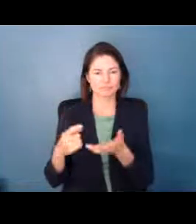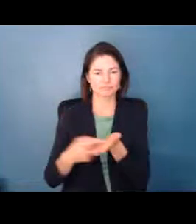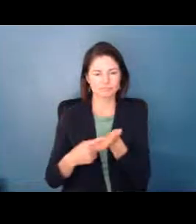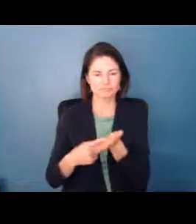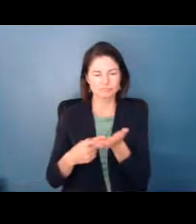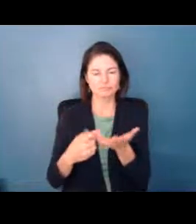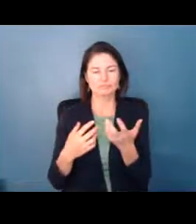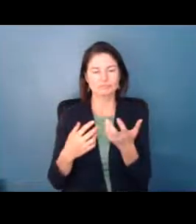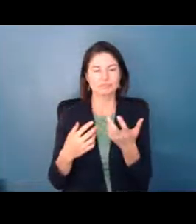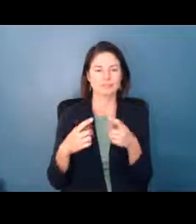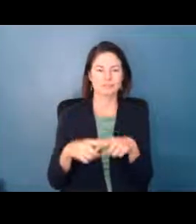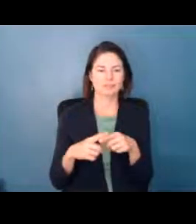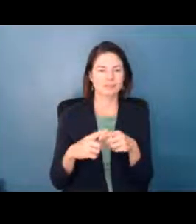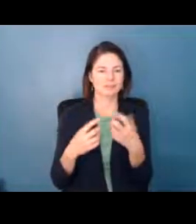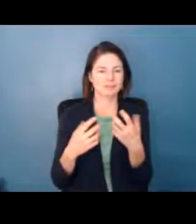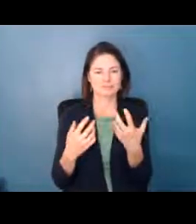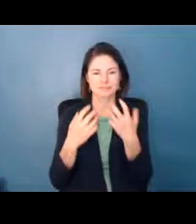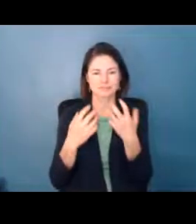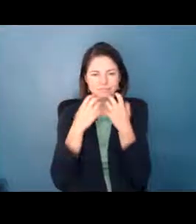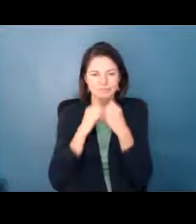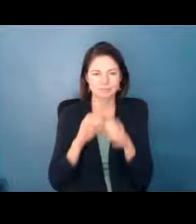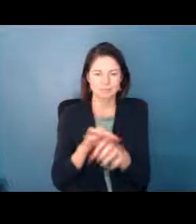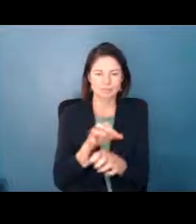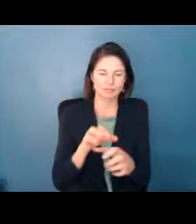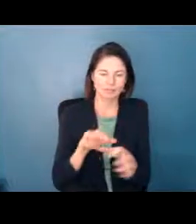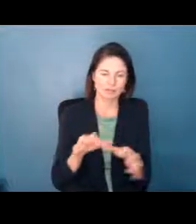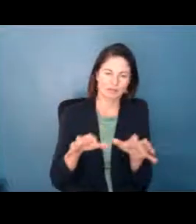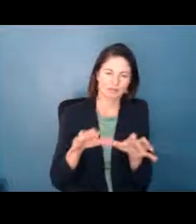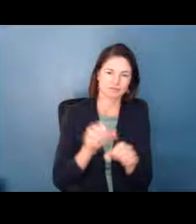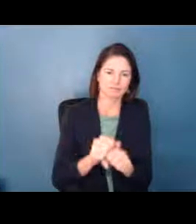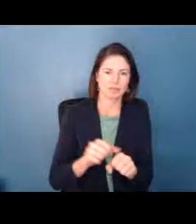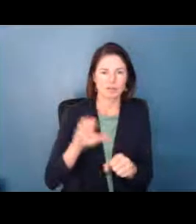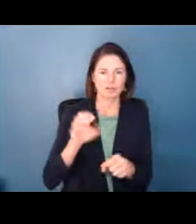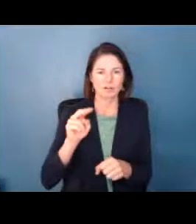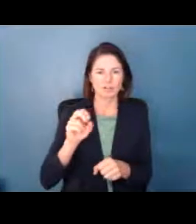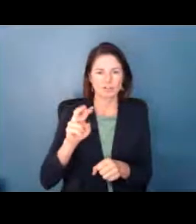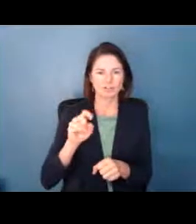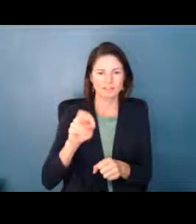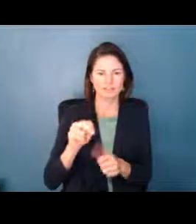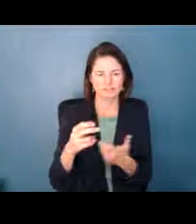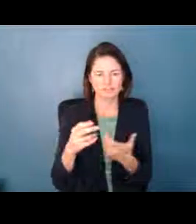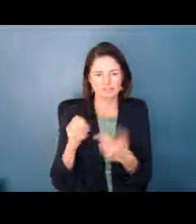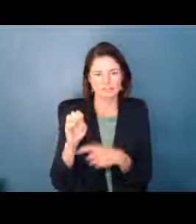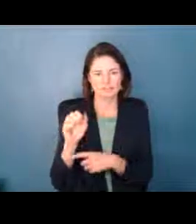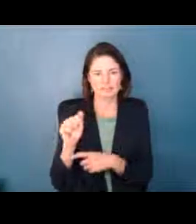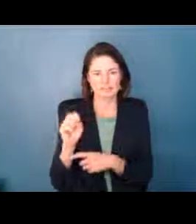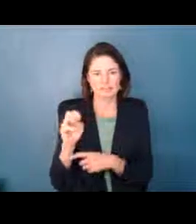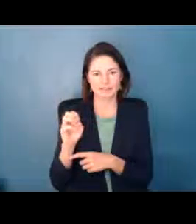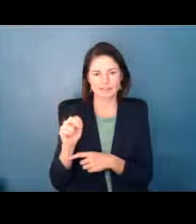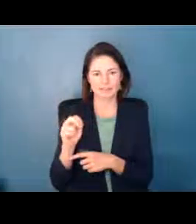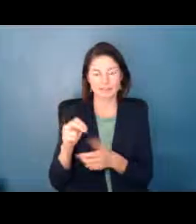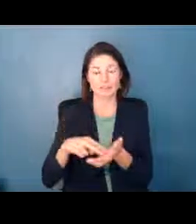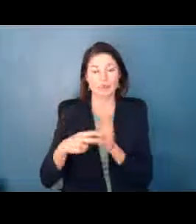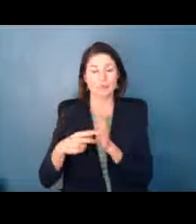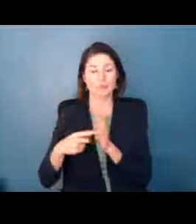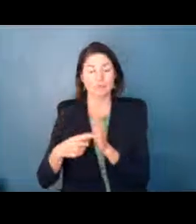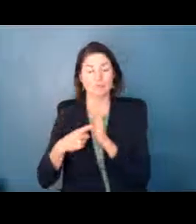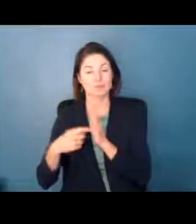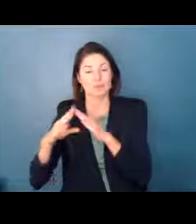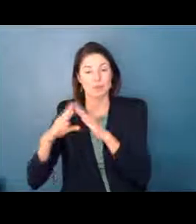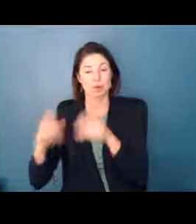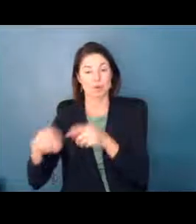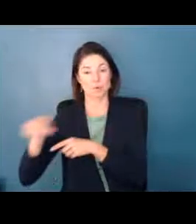conservation easement that we're working on. And the conservation easement would require the property owner's agreement on that. So we've been really working back